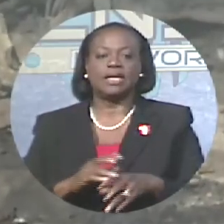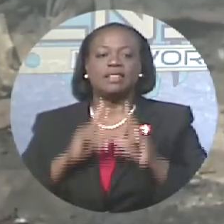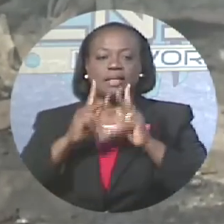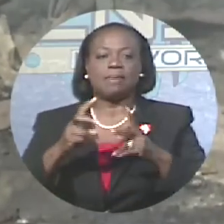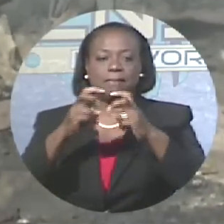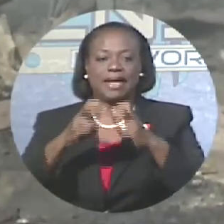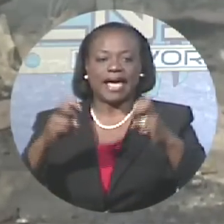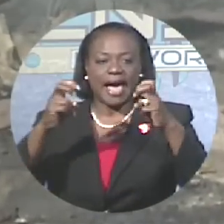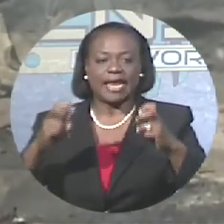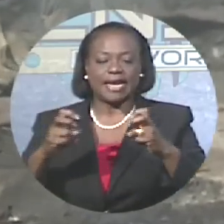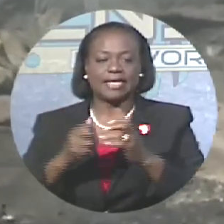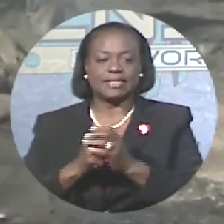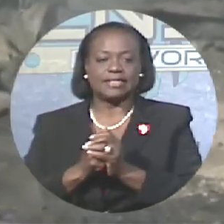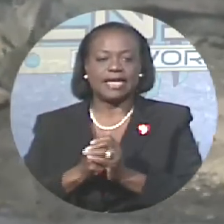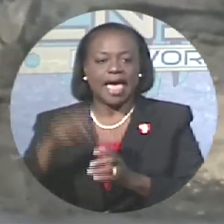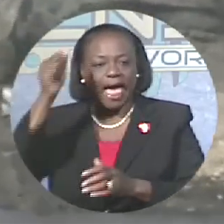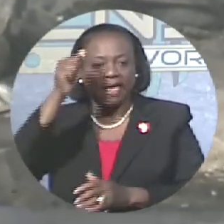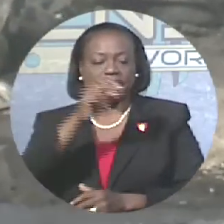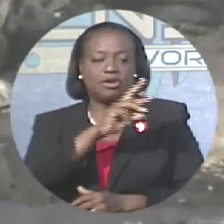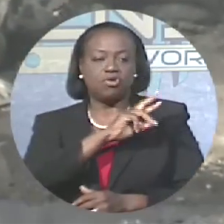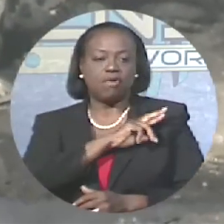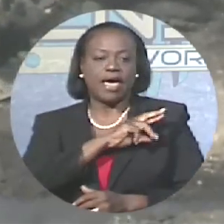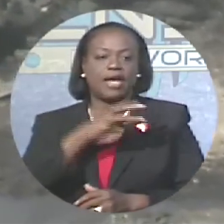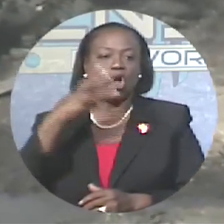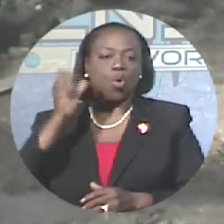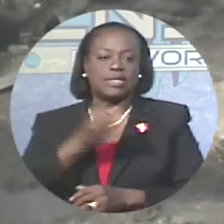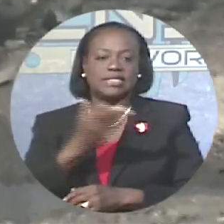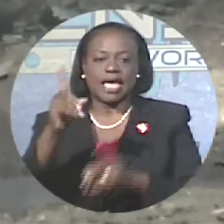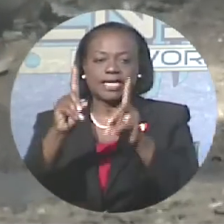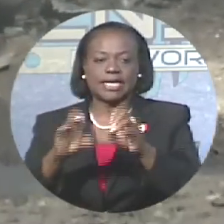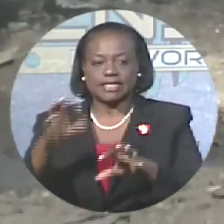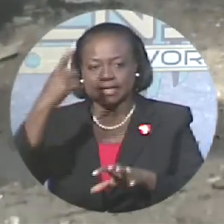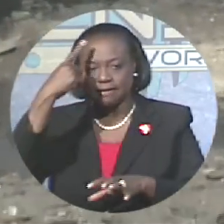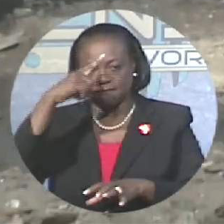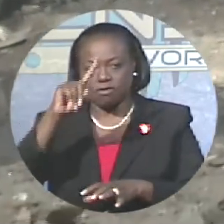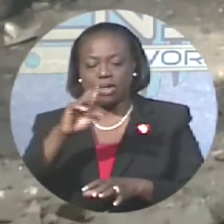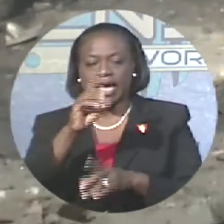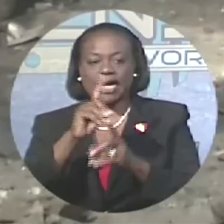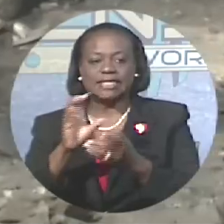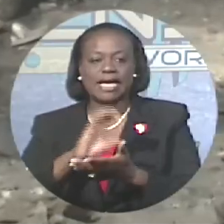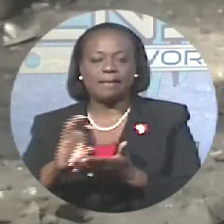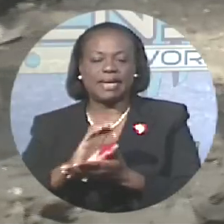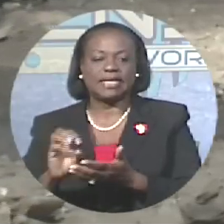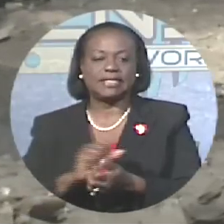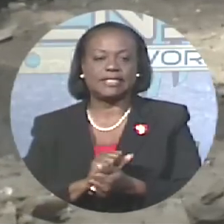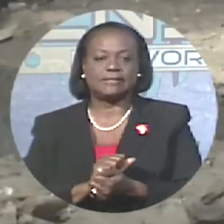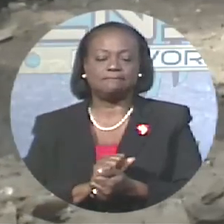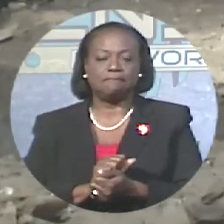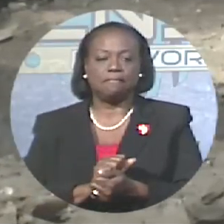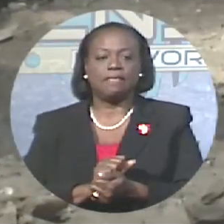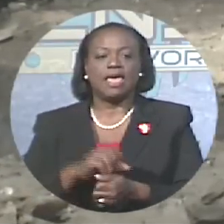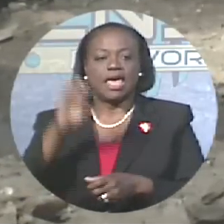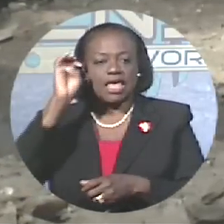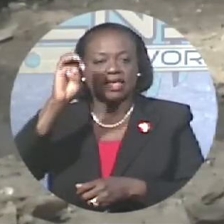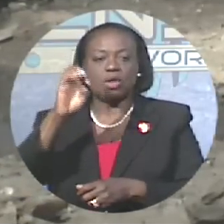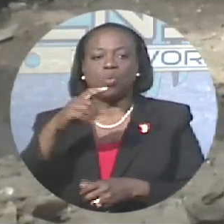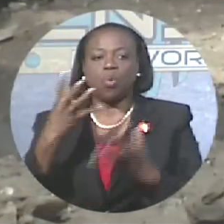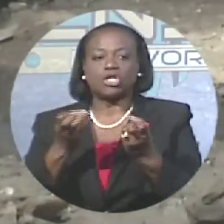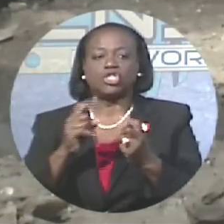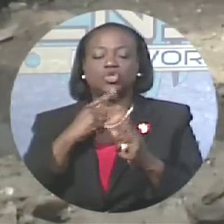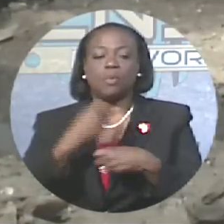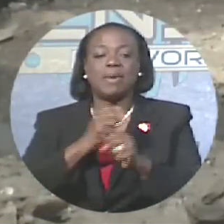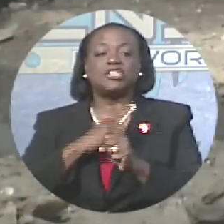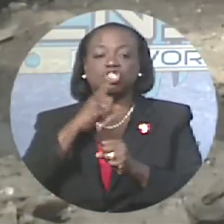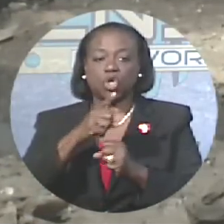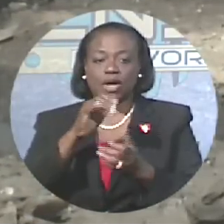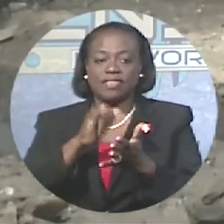Department of Environmental Health, Anthony Ryan, was also on site testing for contaminants. Ryan said the department wants to ensure residents, students,